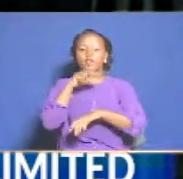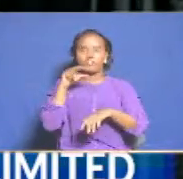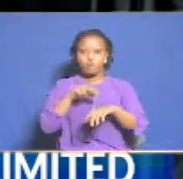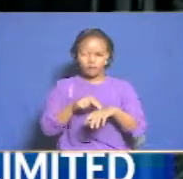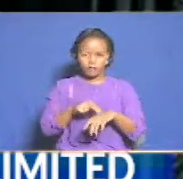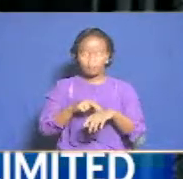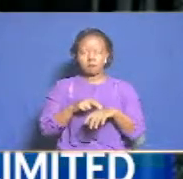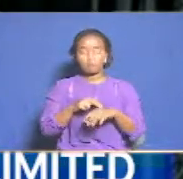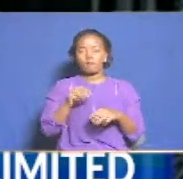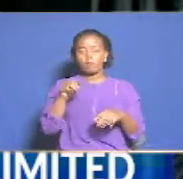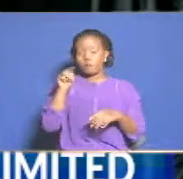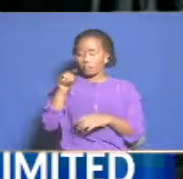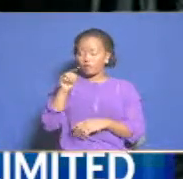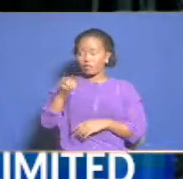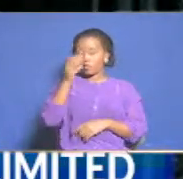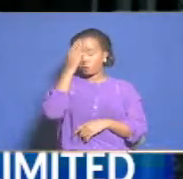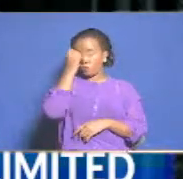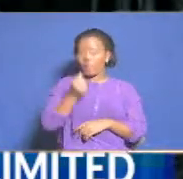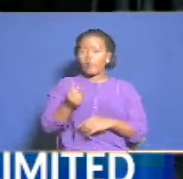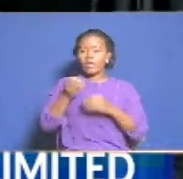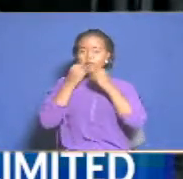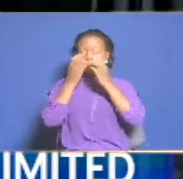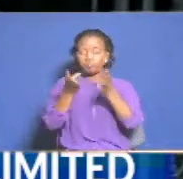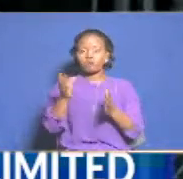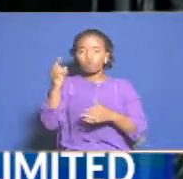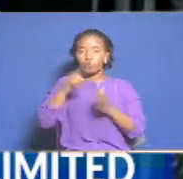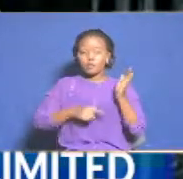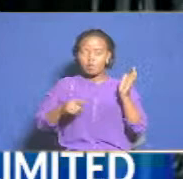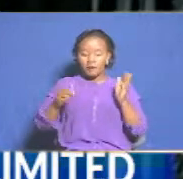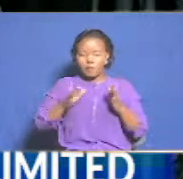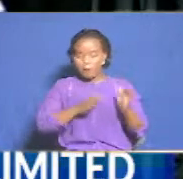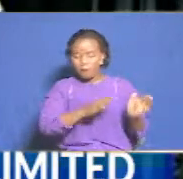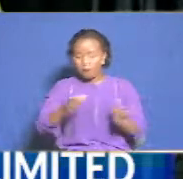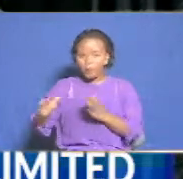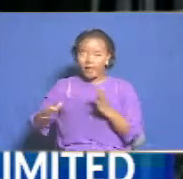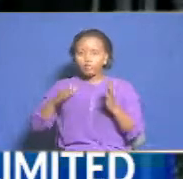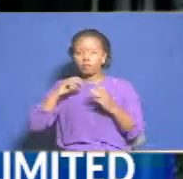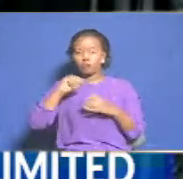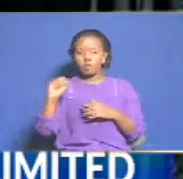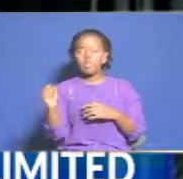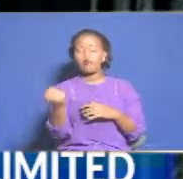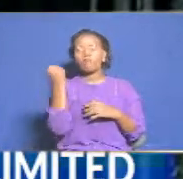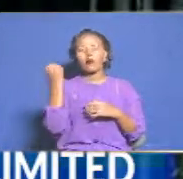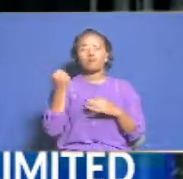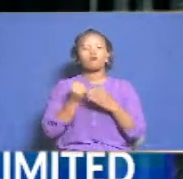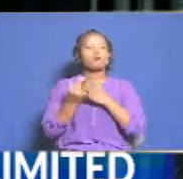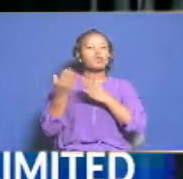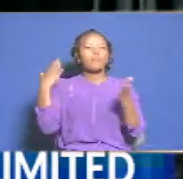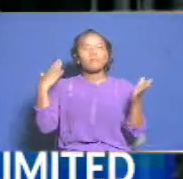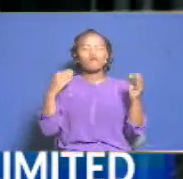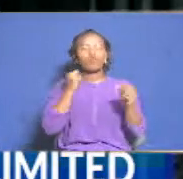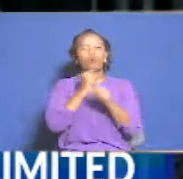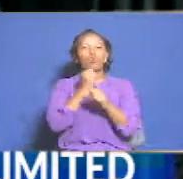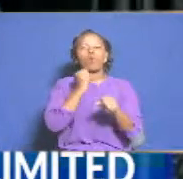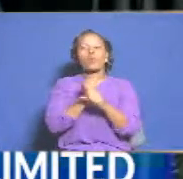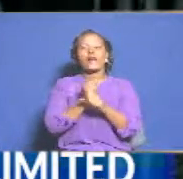And that is what informed the plan to revamp this once vibrant East African